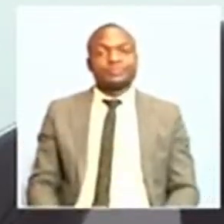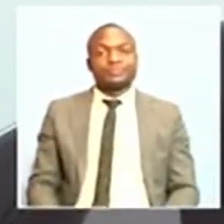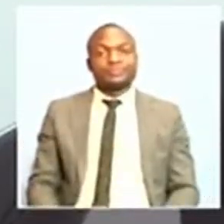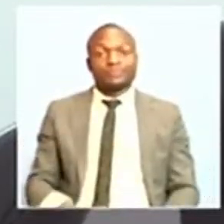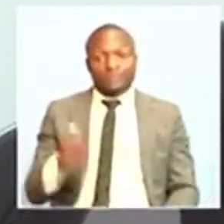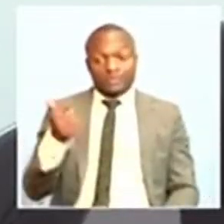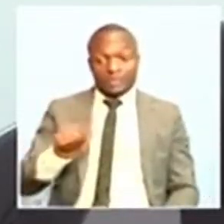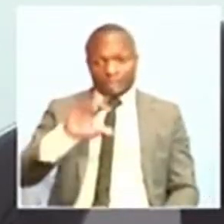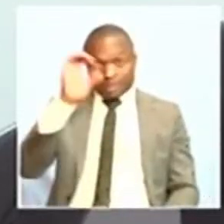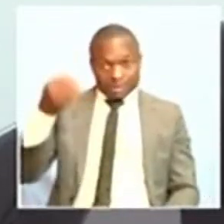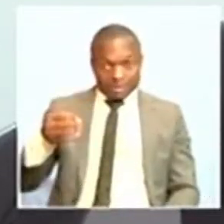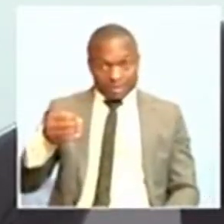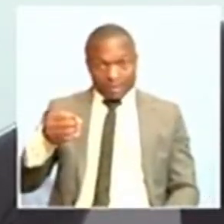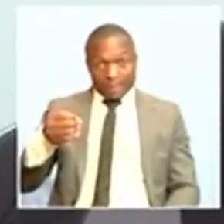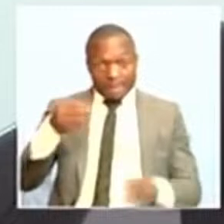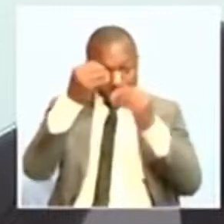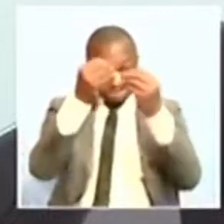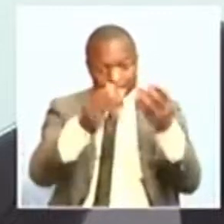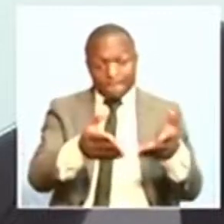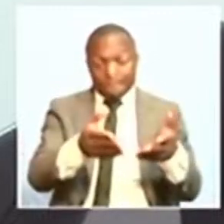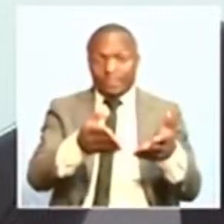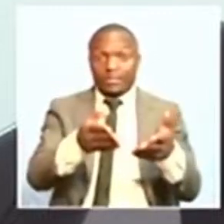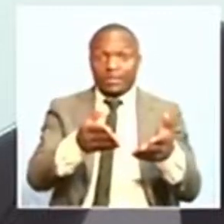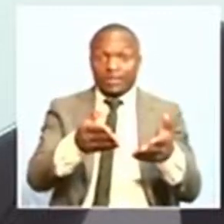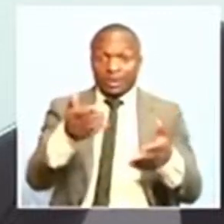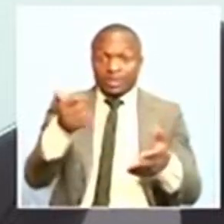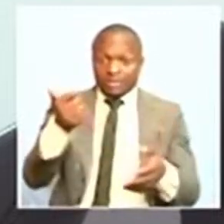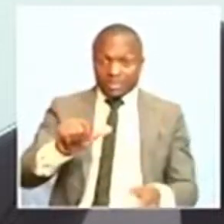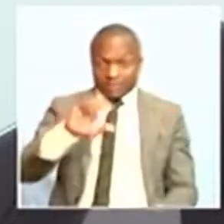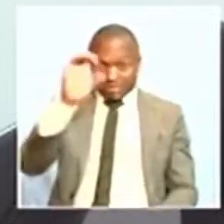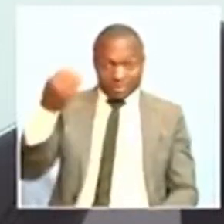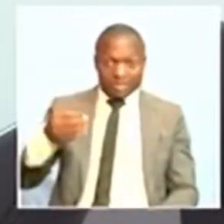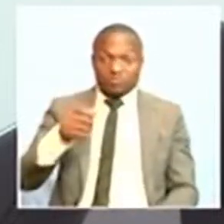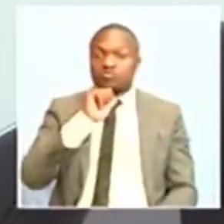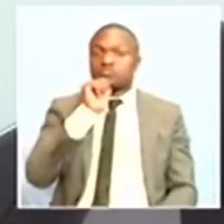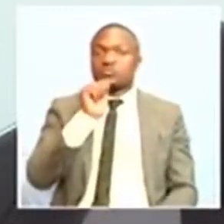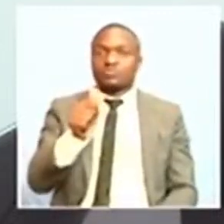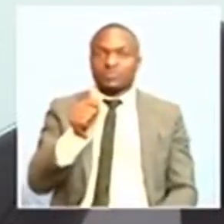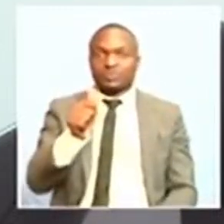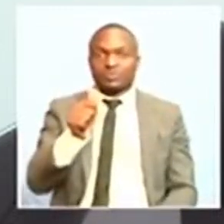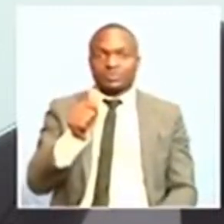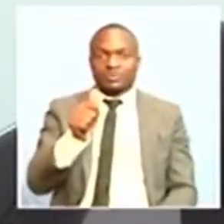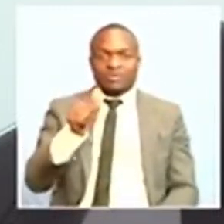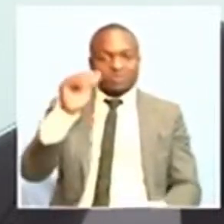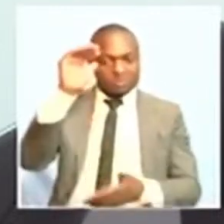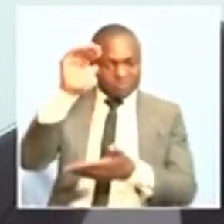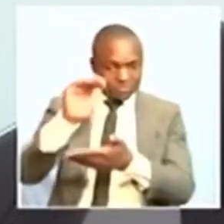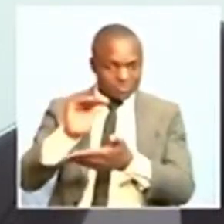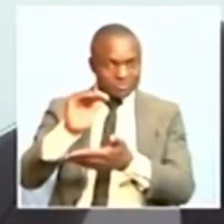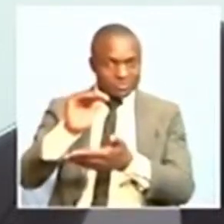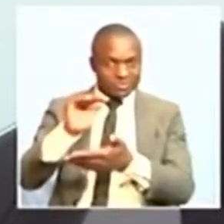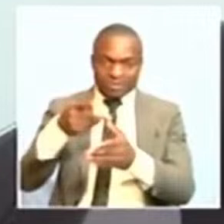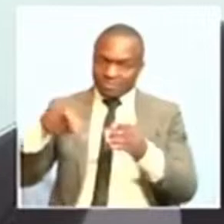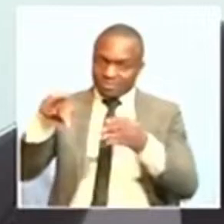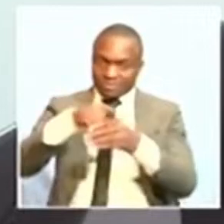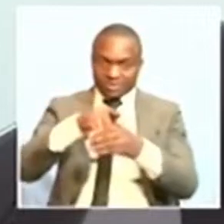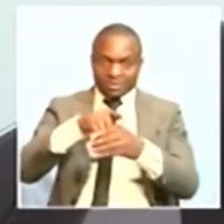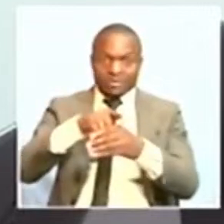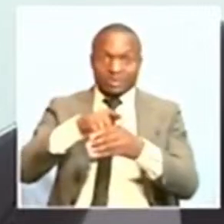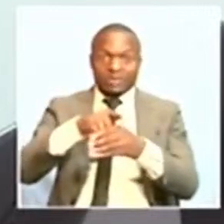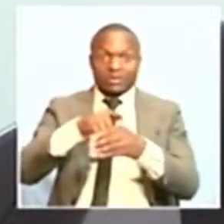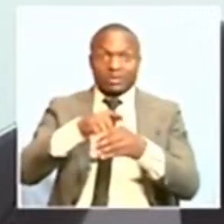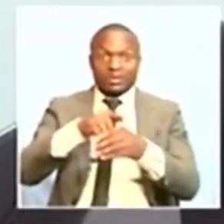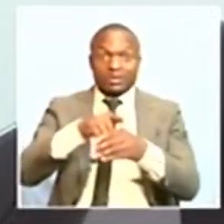the 10% that has been levied on the 10% may not drastically reduce the participation of players in